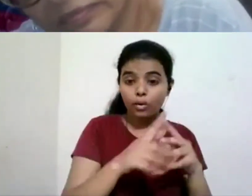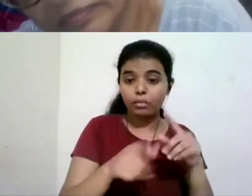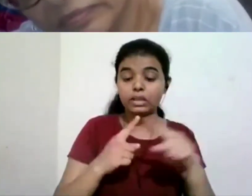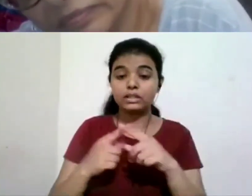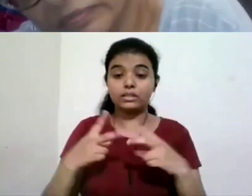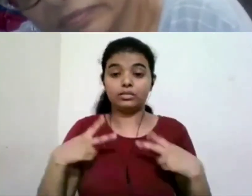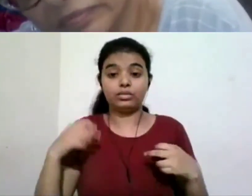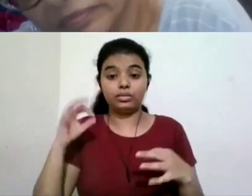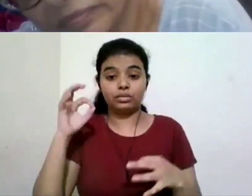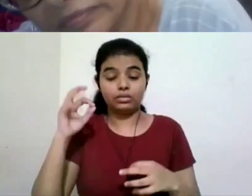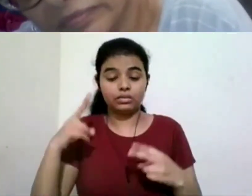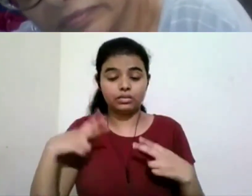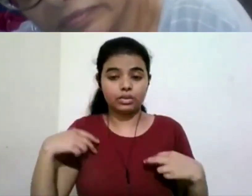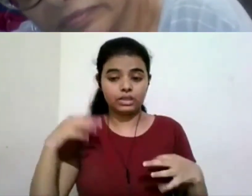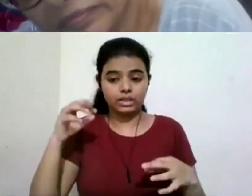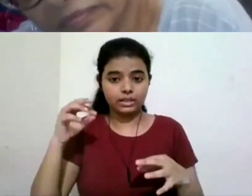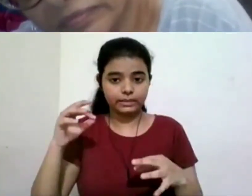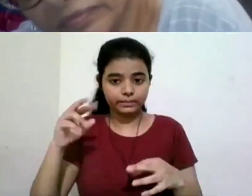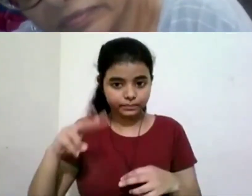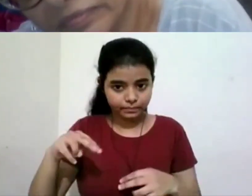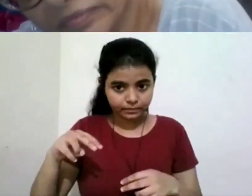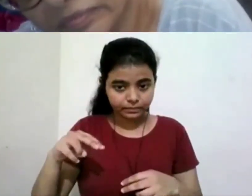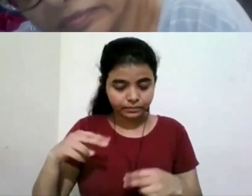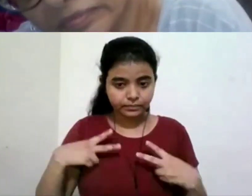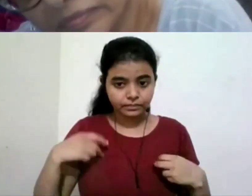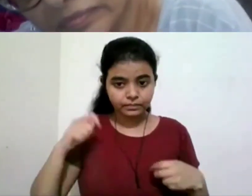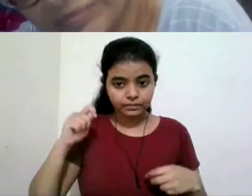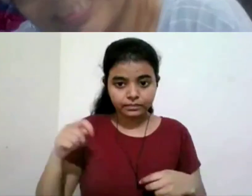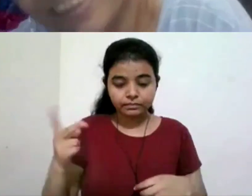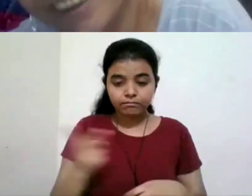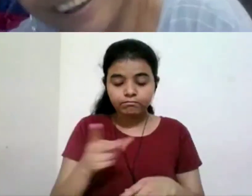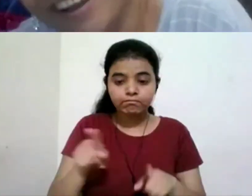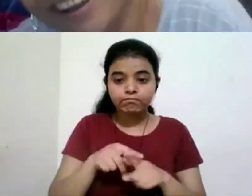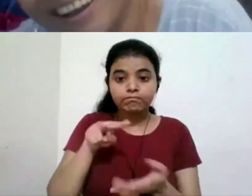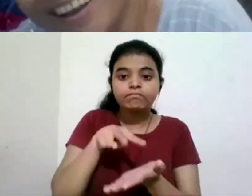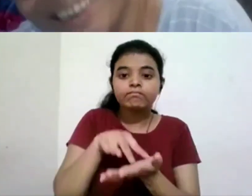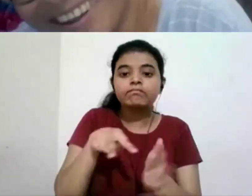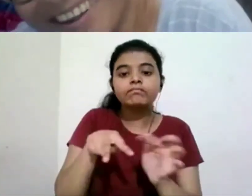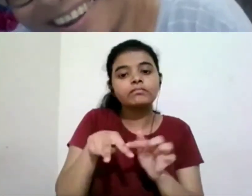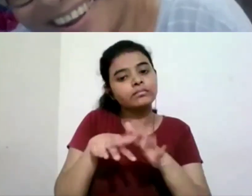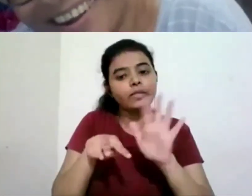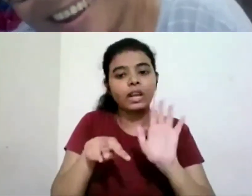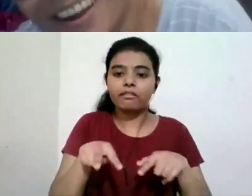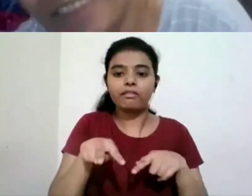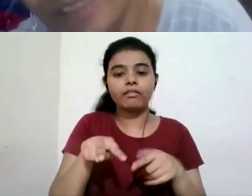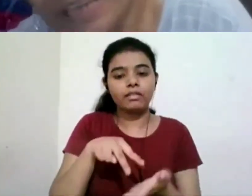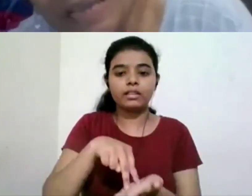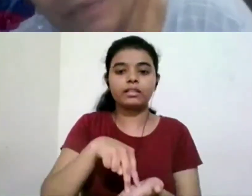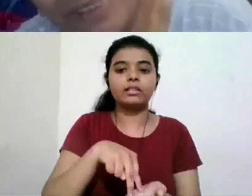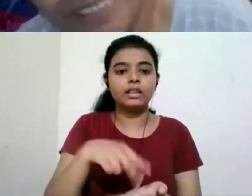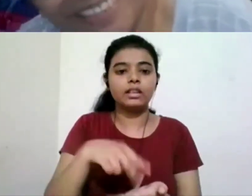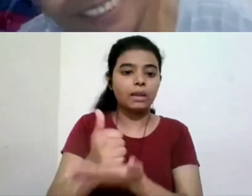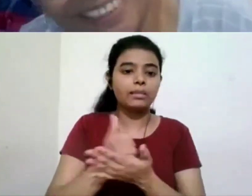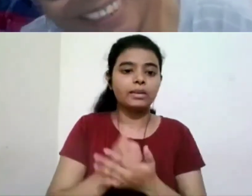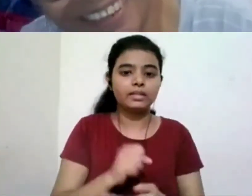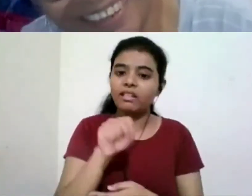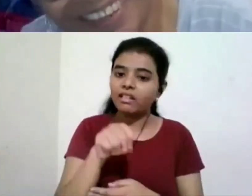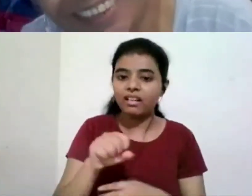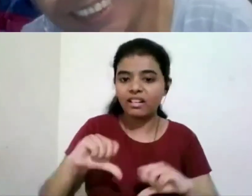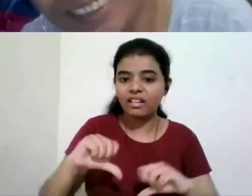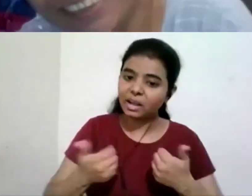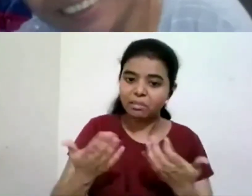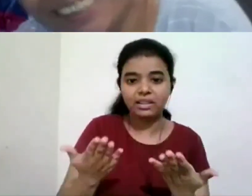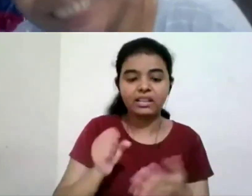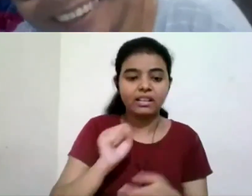action is something that has two legs to stand on, right? So, very so ableist.